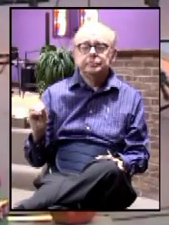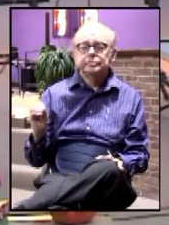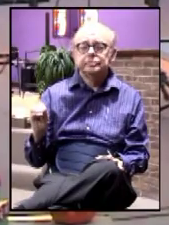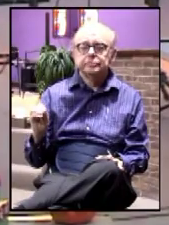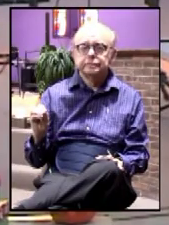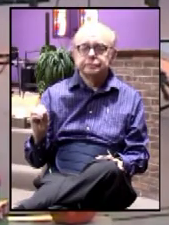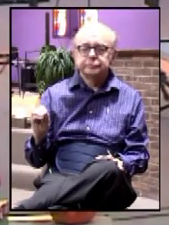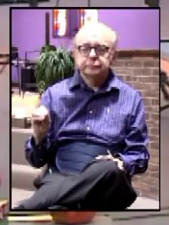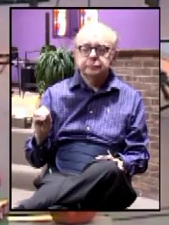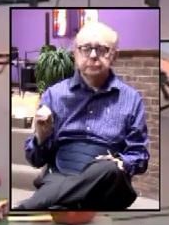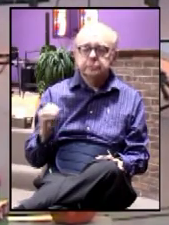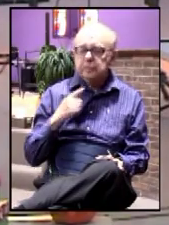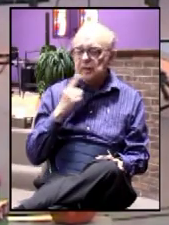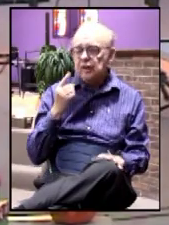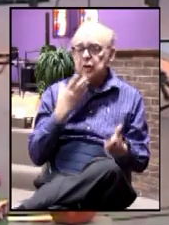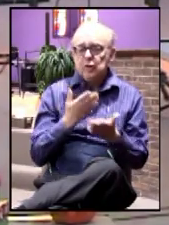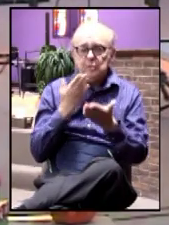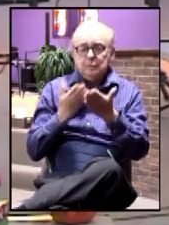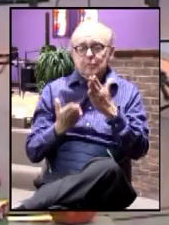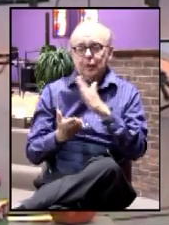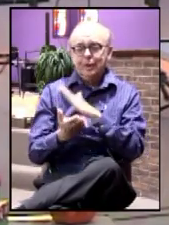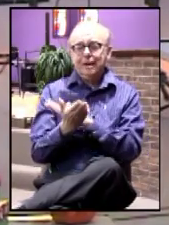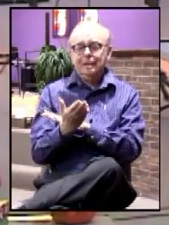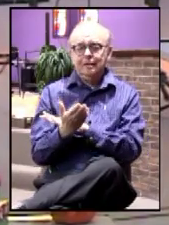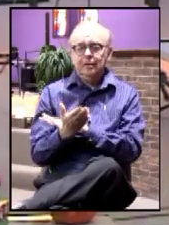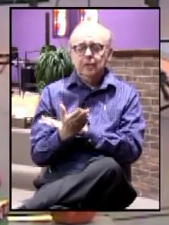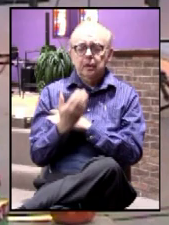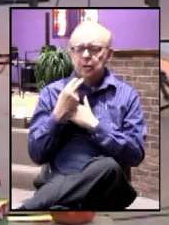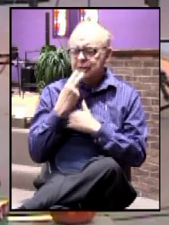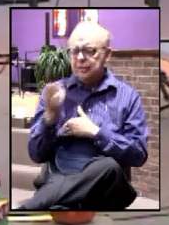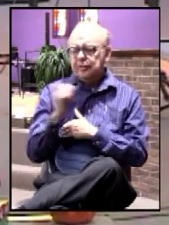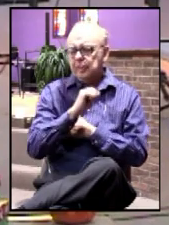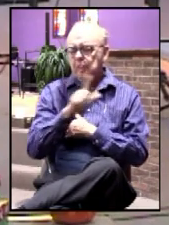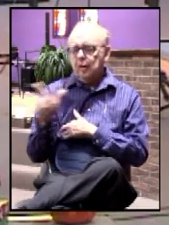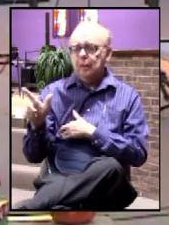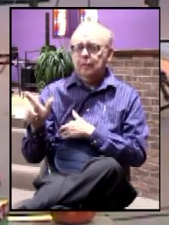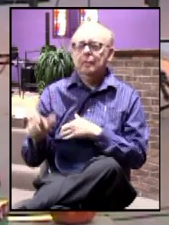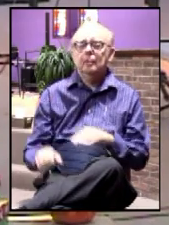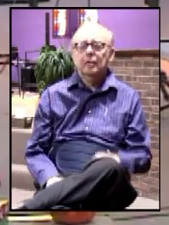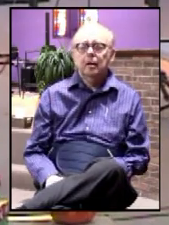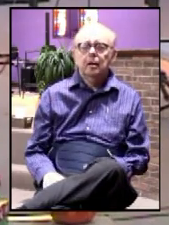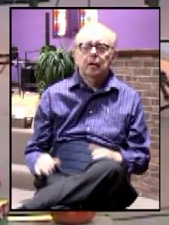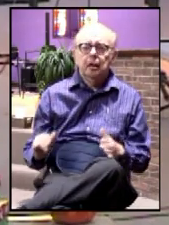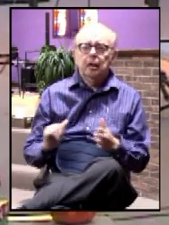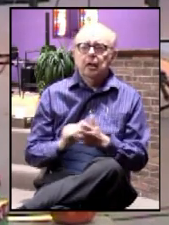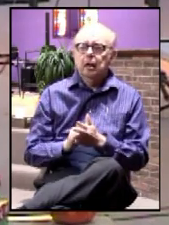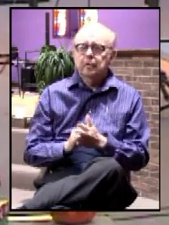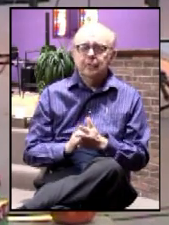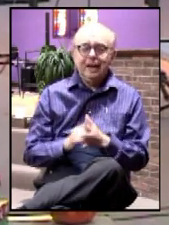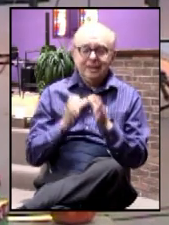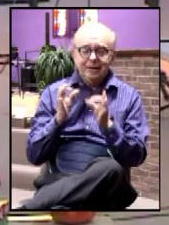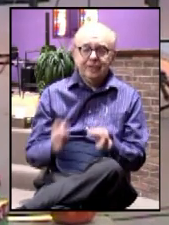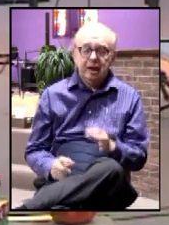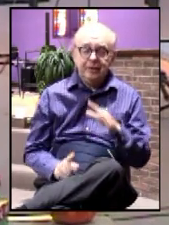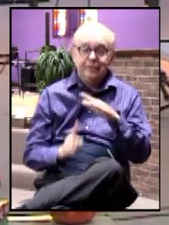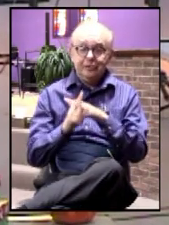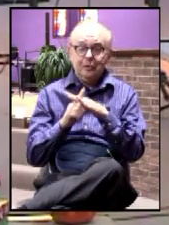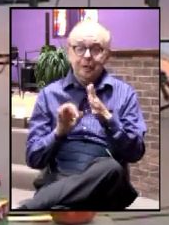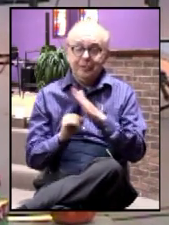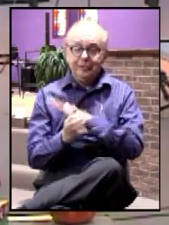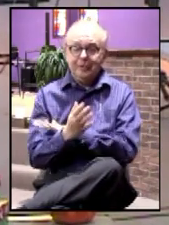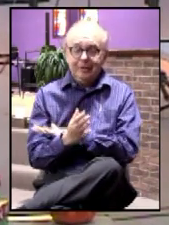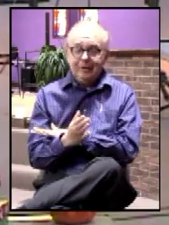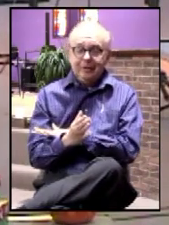So, if I can say good morning, good to see you all that decided to show up. I